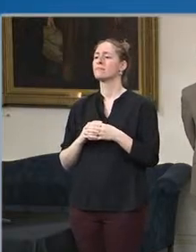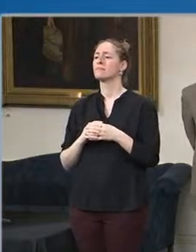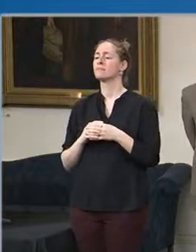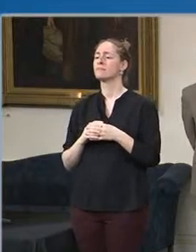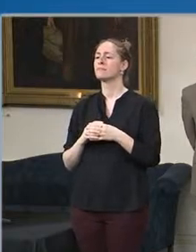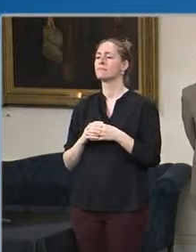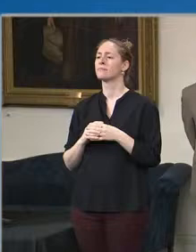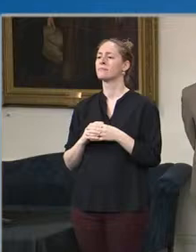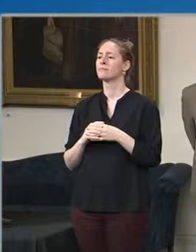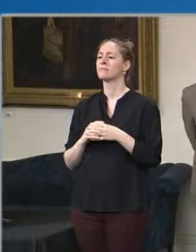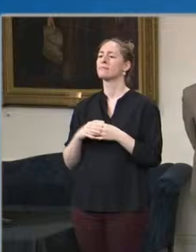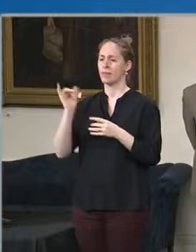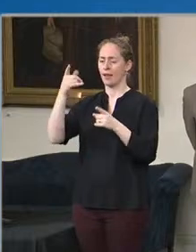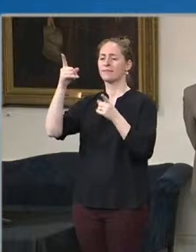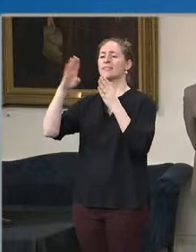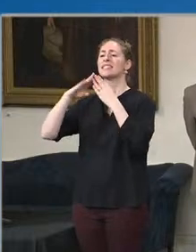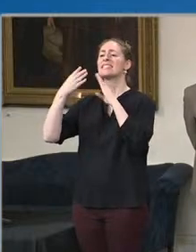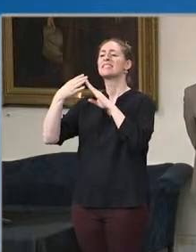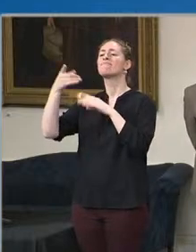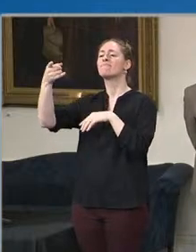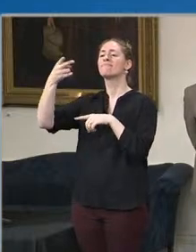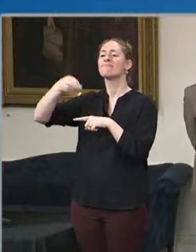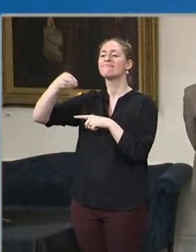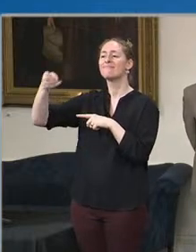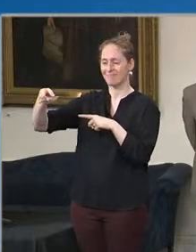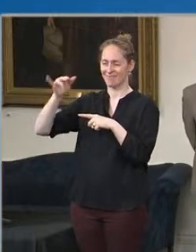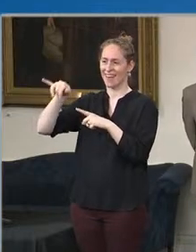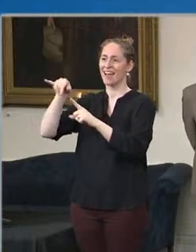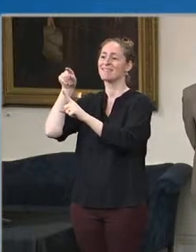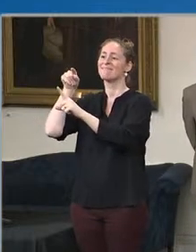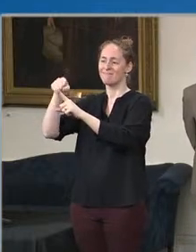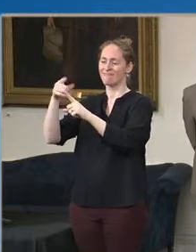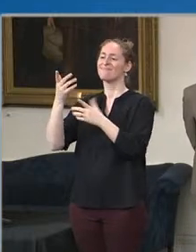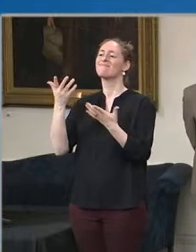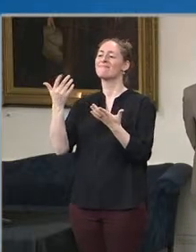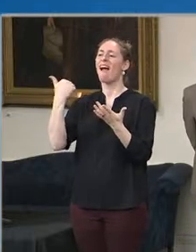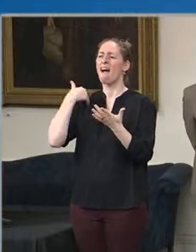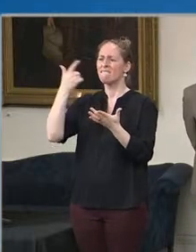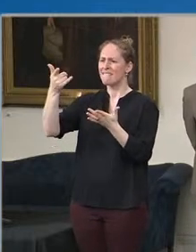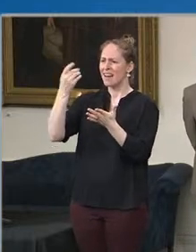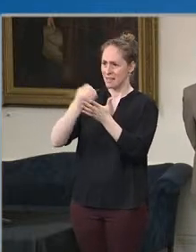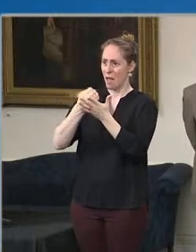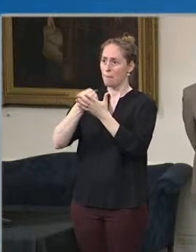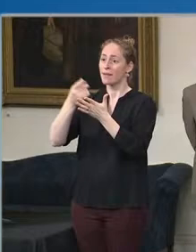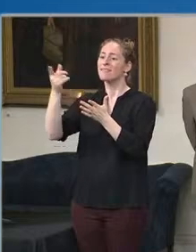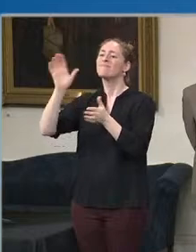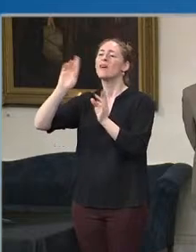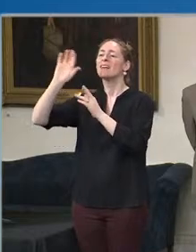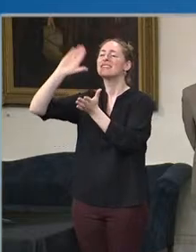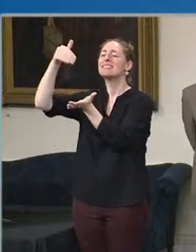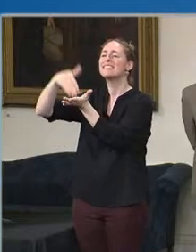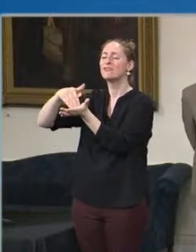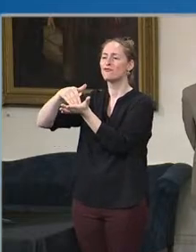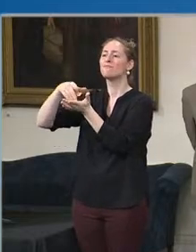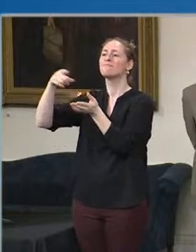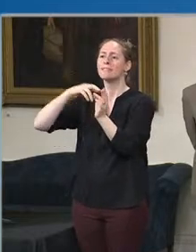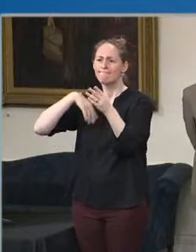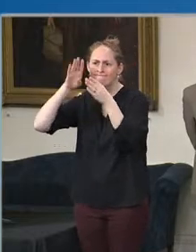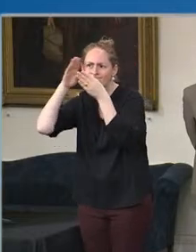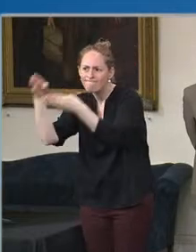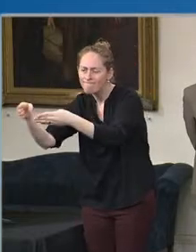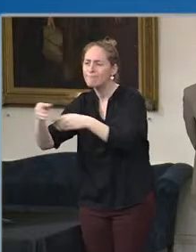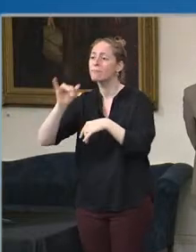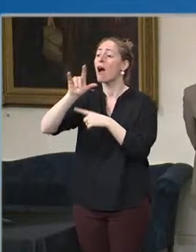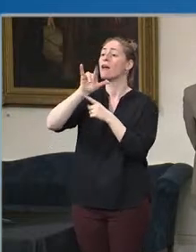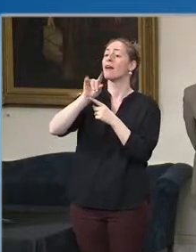in Montgomery County, which is projected to bring hundreds of new jobs, and Lidl's plan to open 10 new stores across the